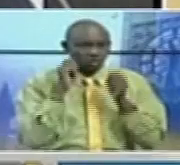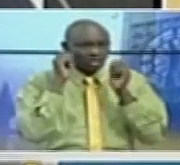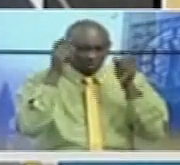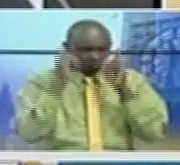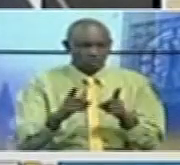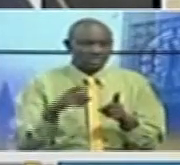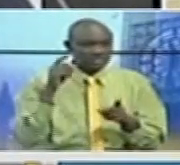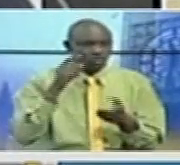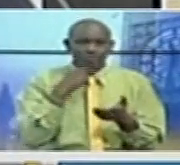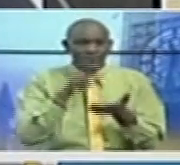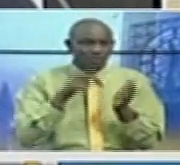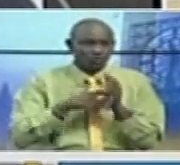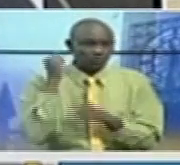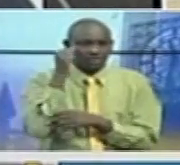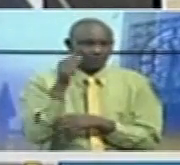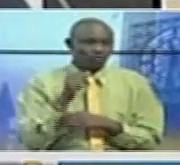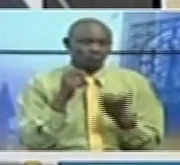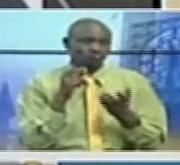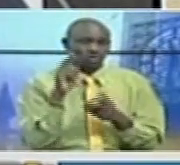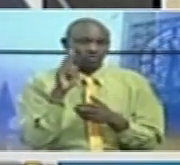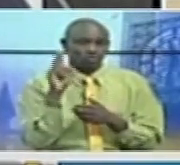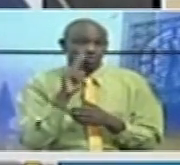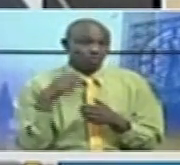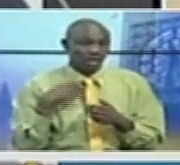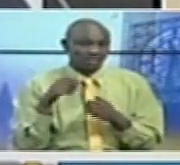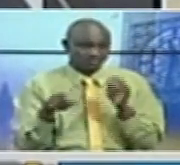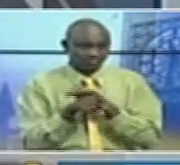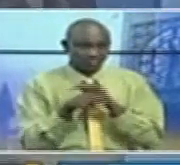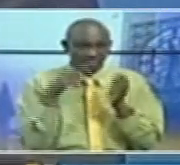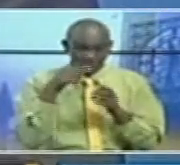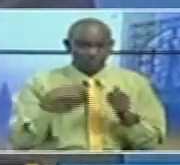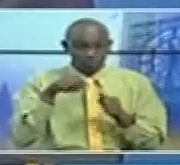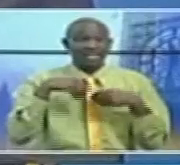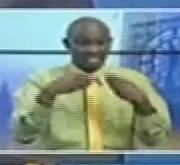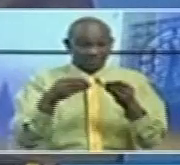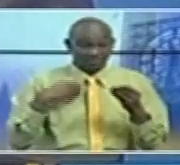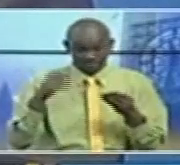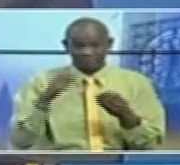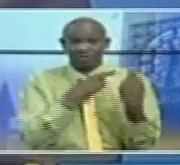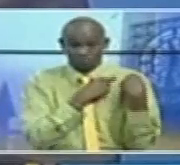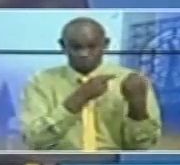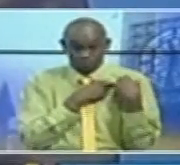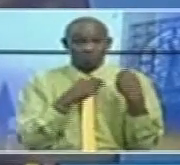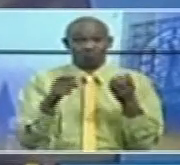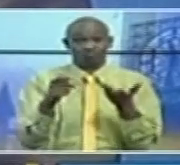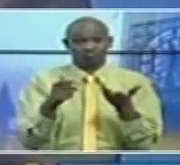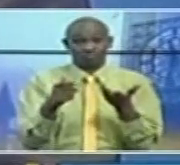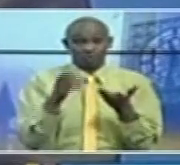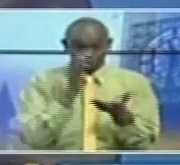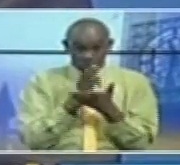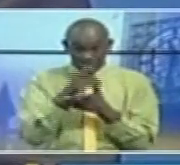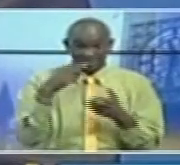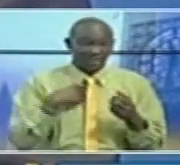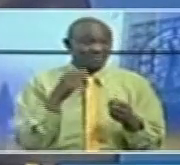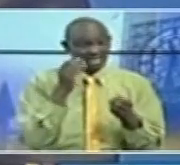Politically, that gives them the room and leeway to be able to attend to their constitutional obligation. We know very well that they have got a